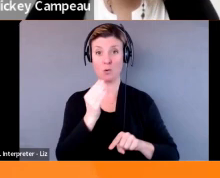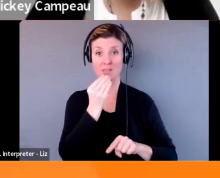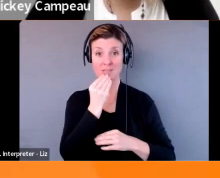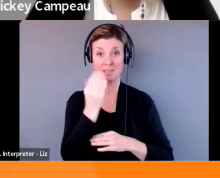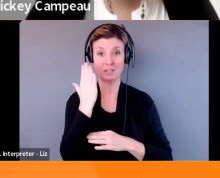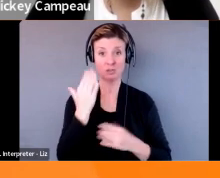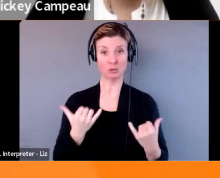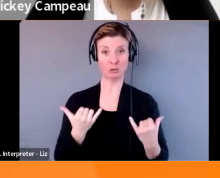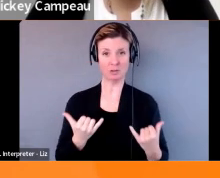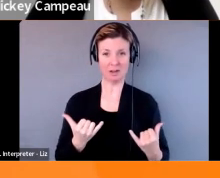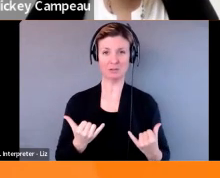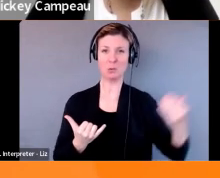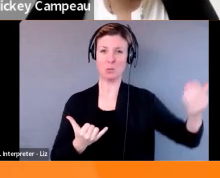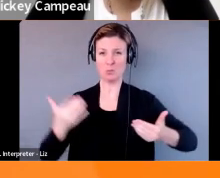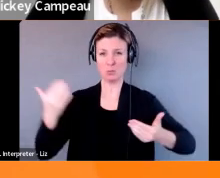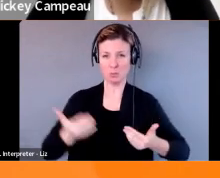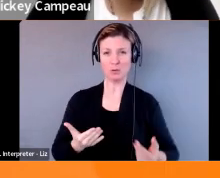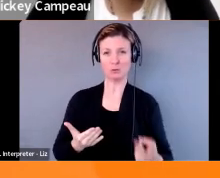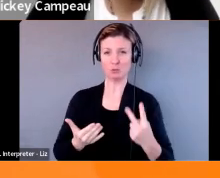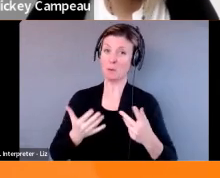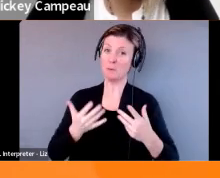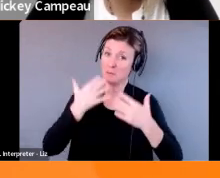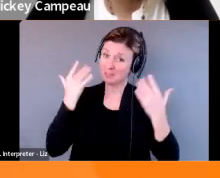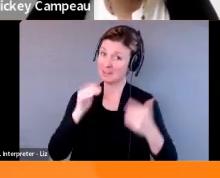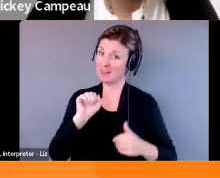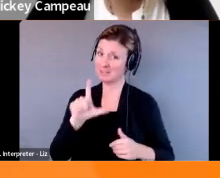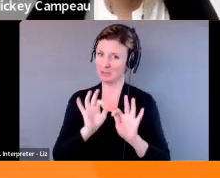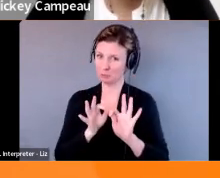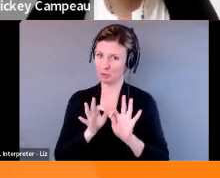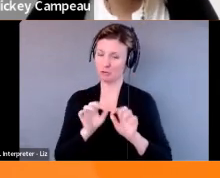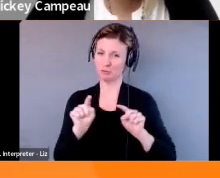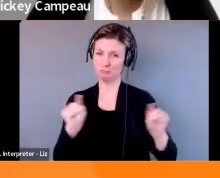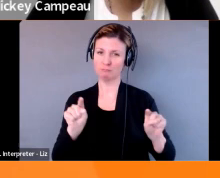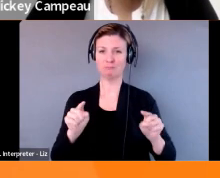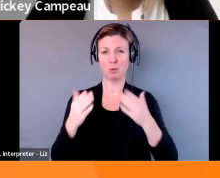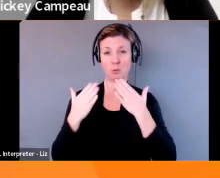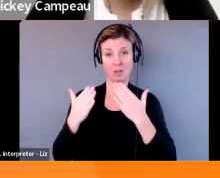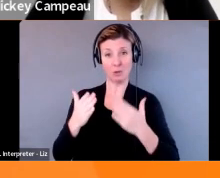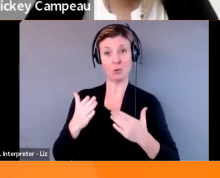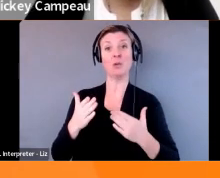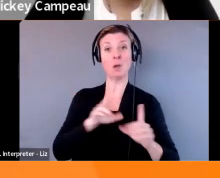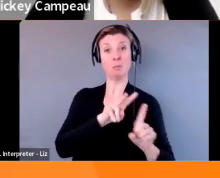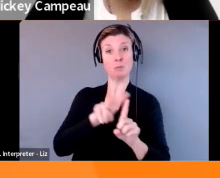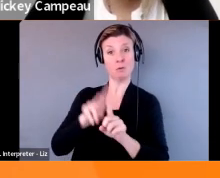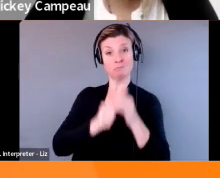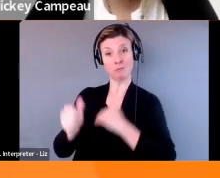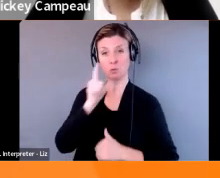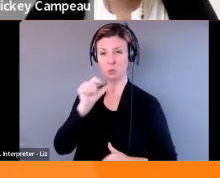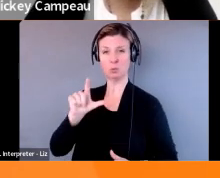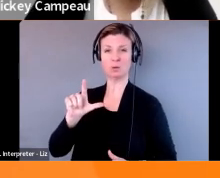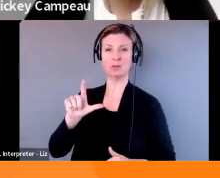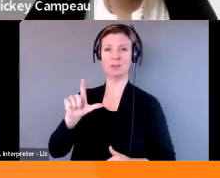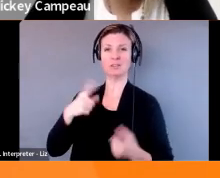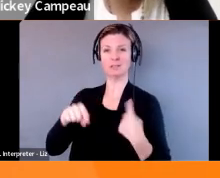first welcome our two friendly American Sign Language interpreters whose time today is graciously provided in kind by Sign Language